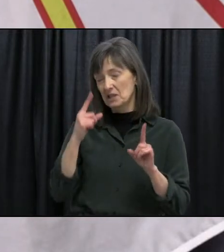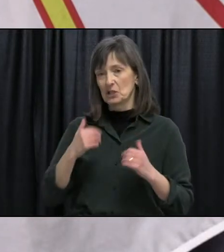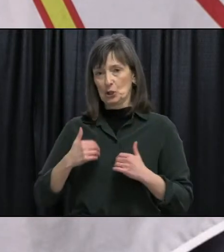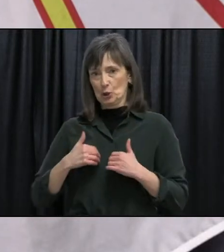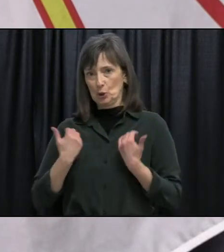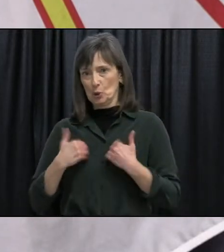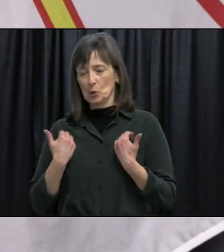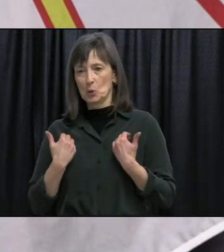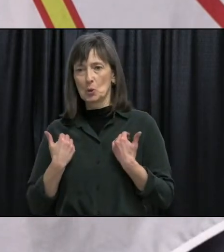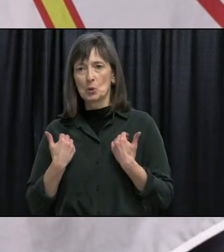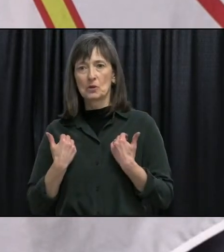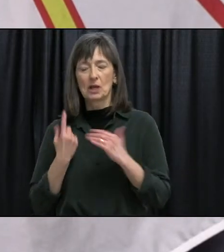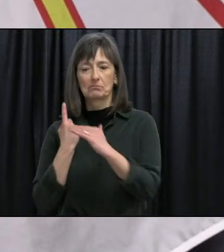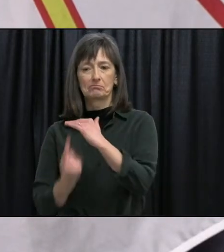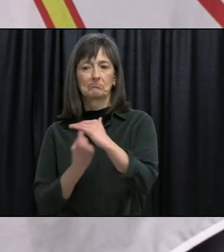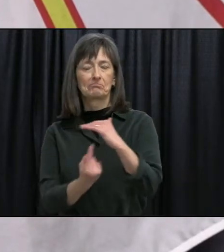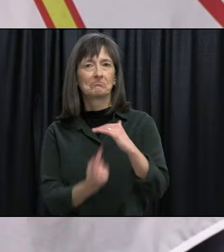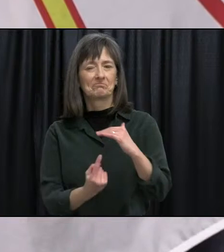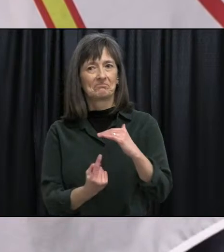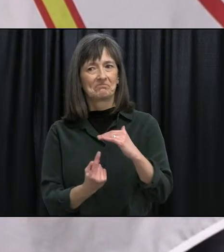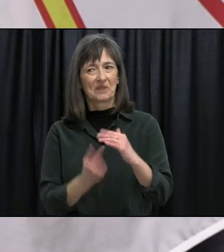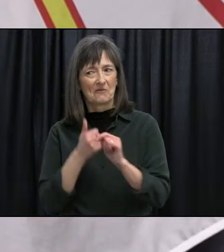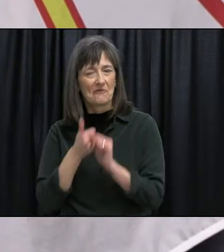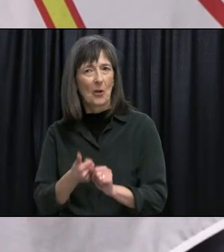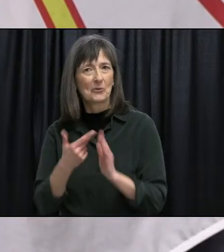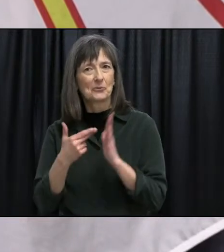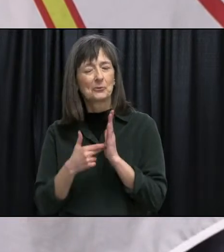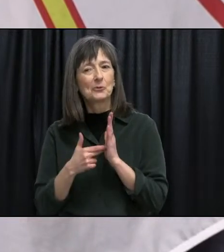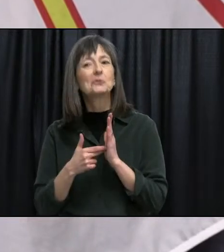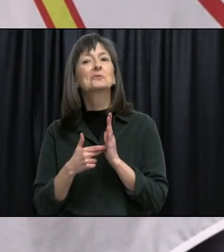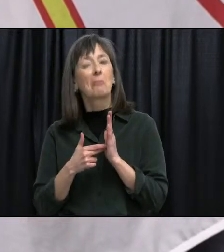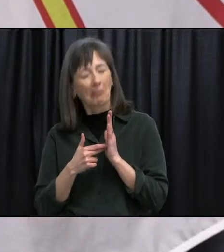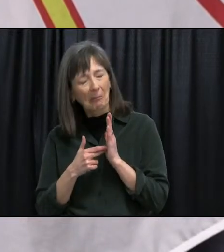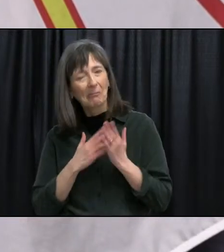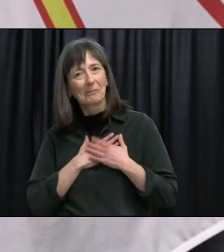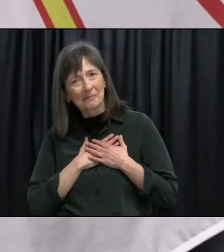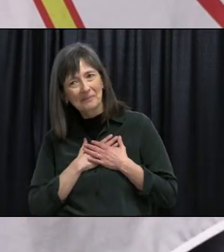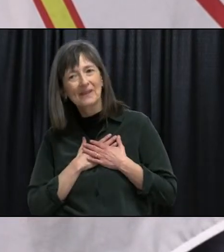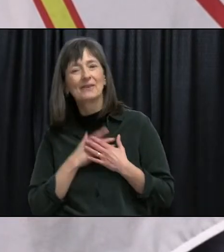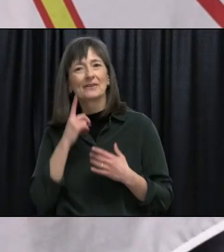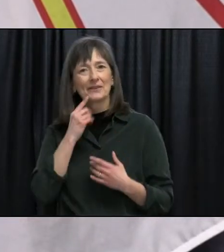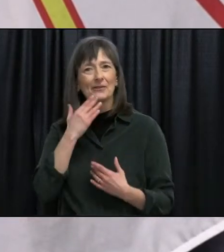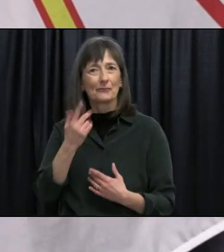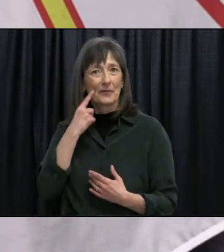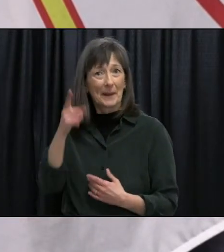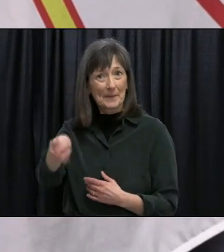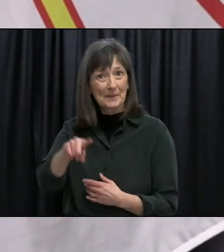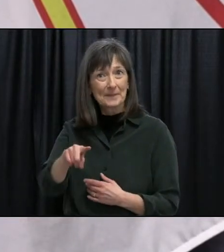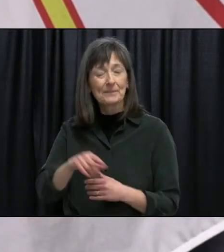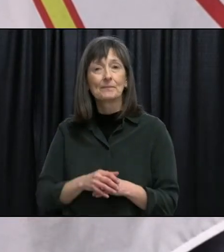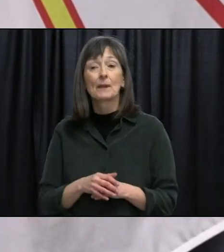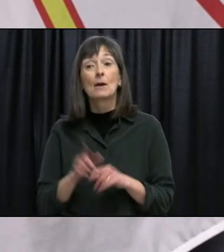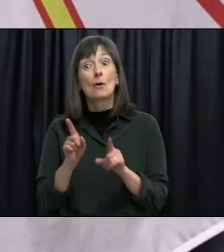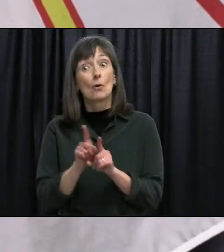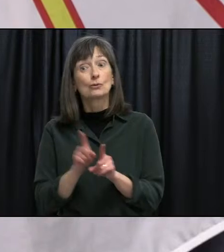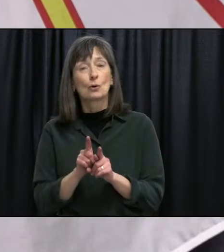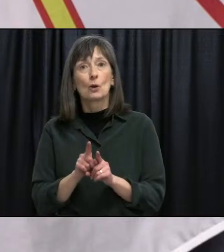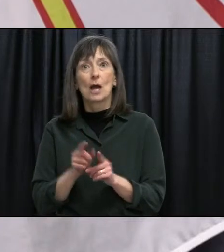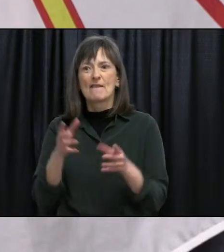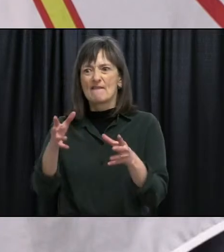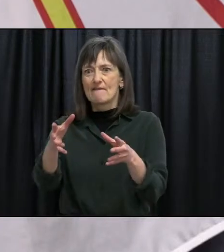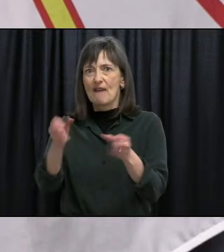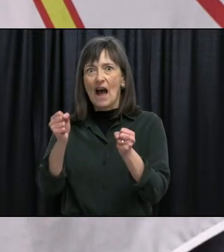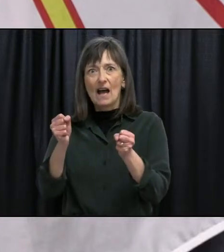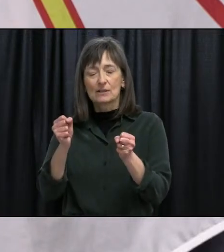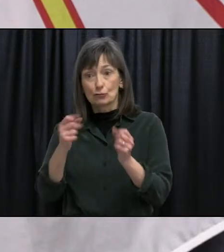cohort that must have stayed and abided by the public health measures, and how quickly we were able to, with a lot of